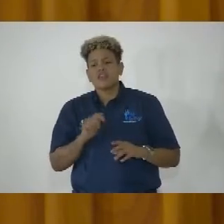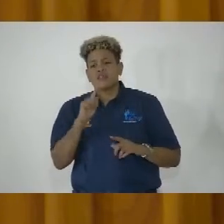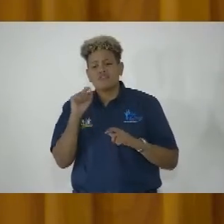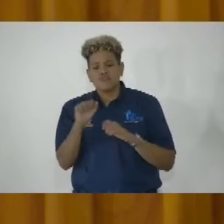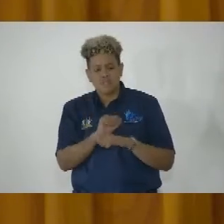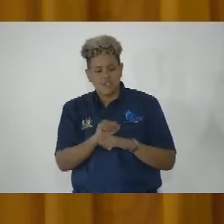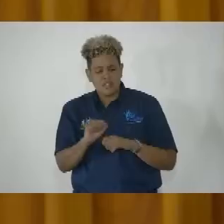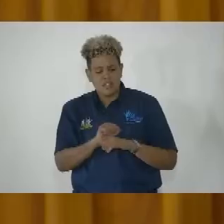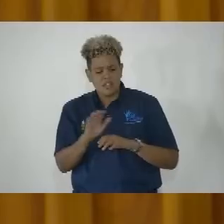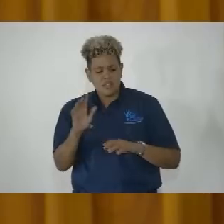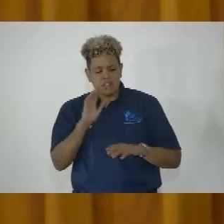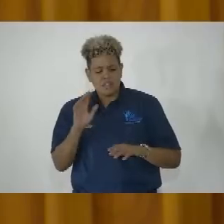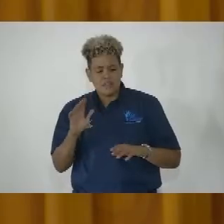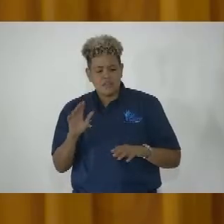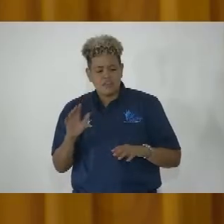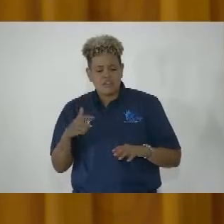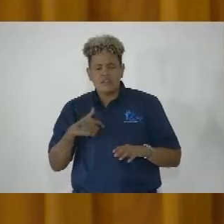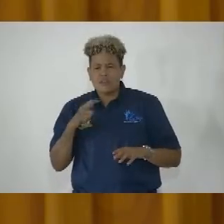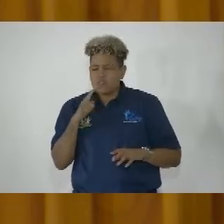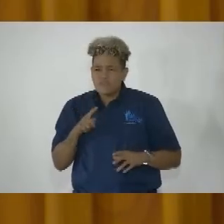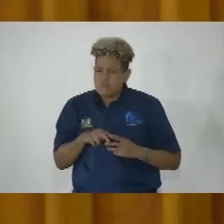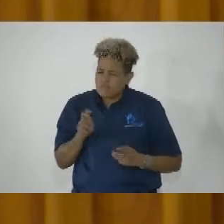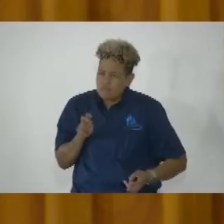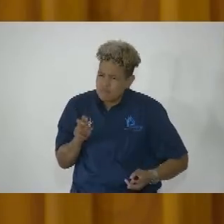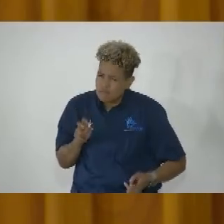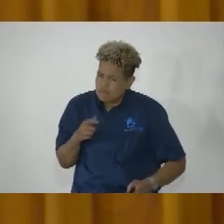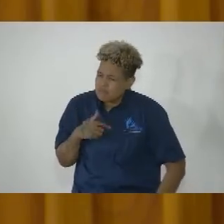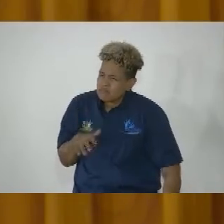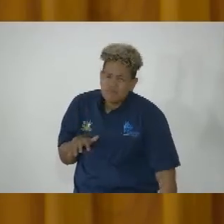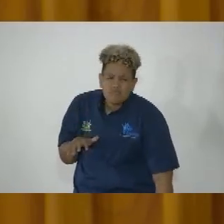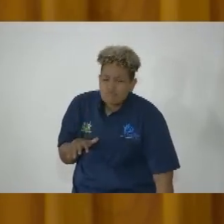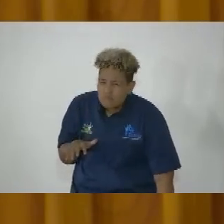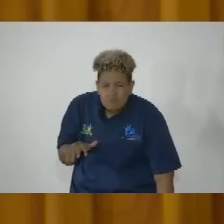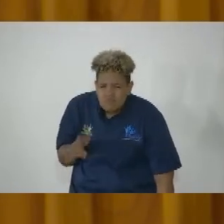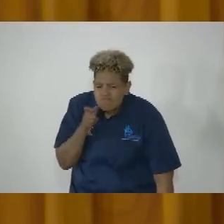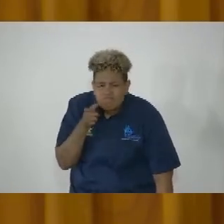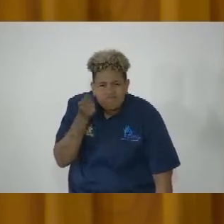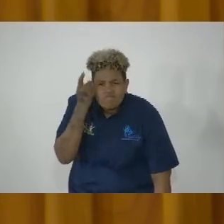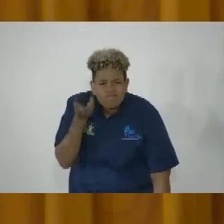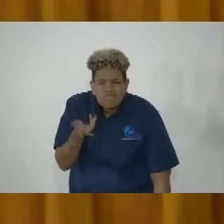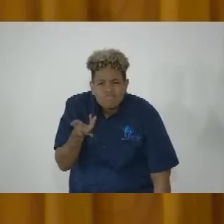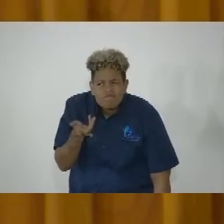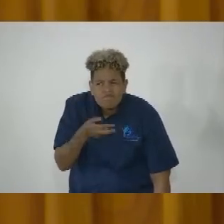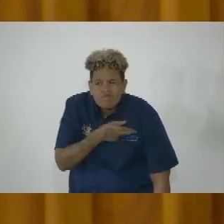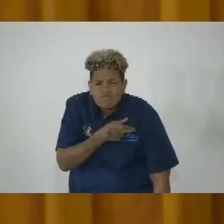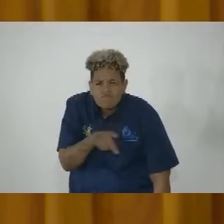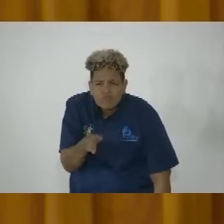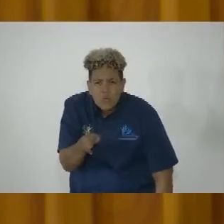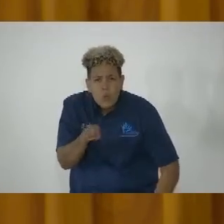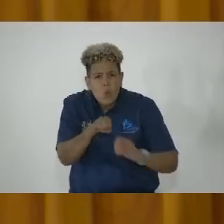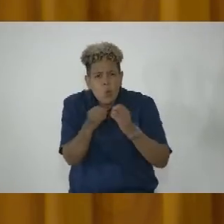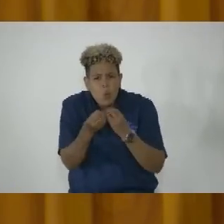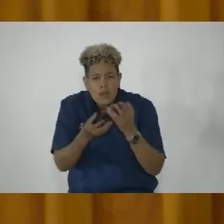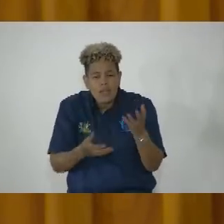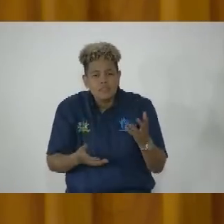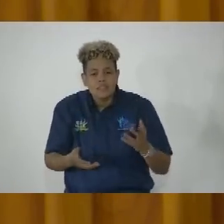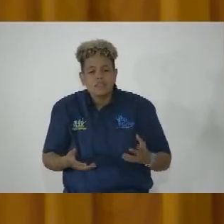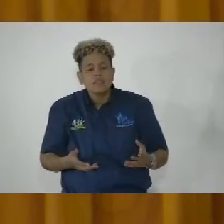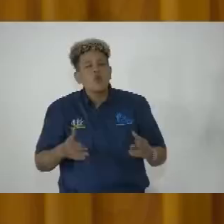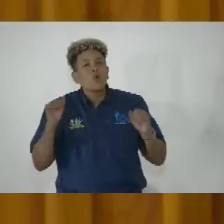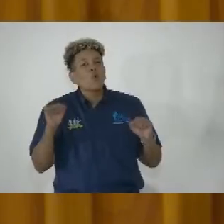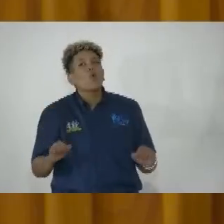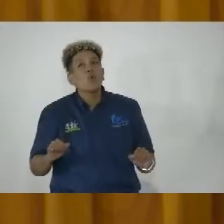really baffled by the notion that a religious organization